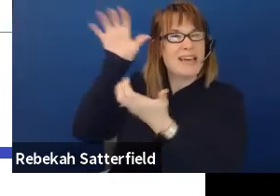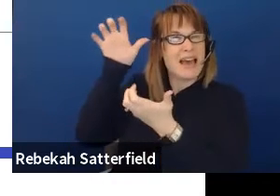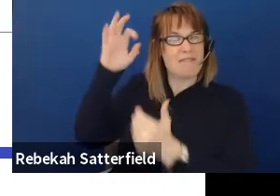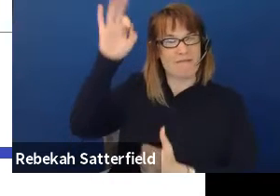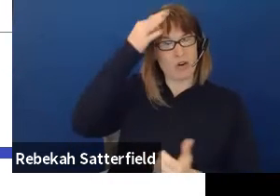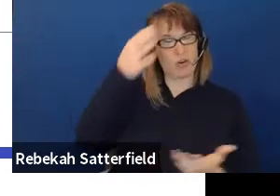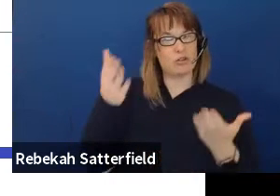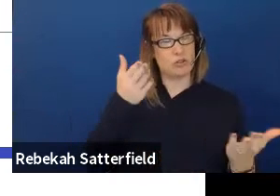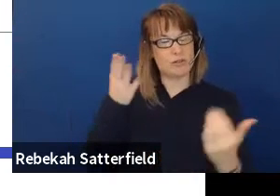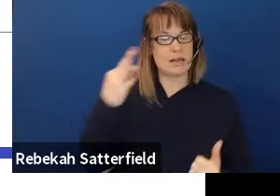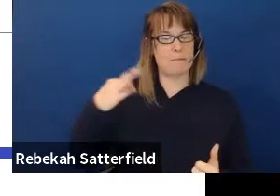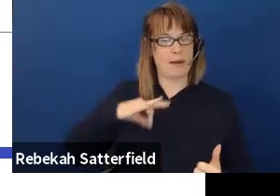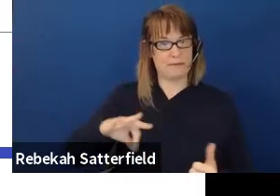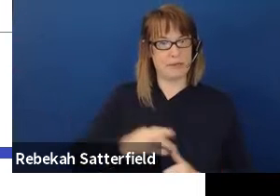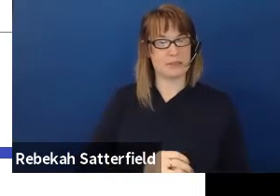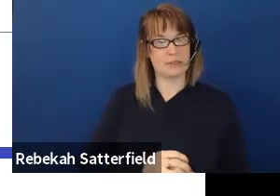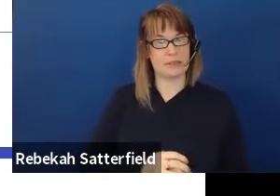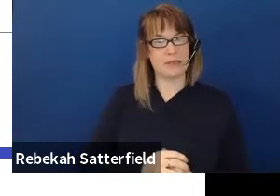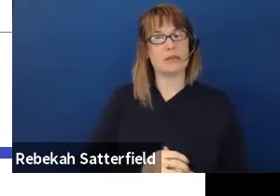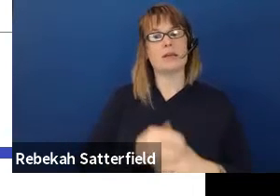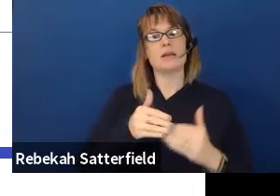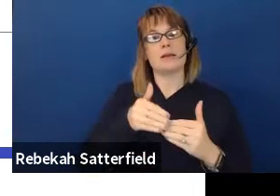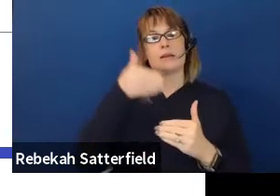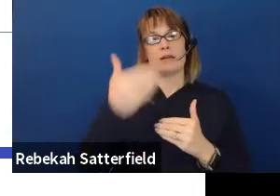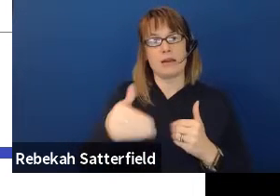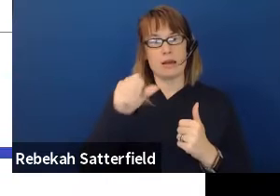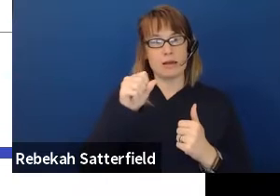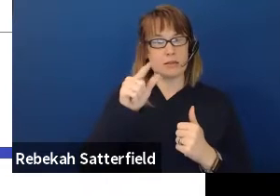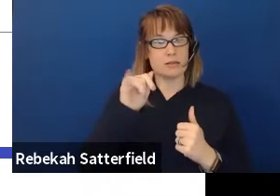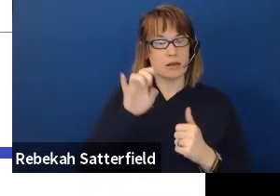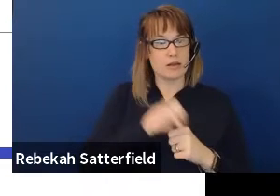benefits. Now, moving to the next slide,